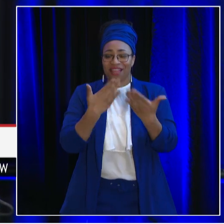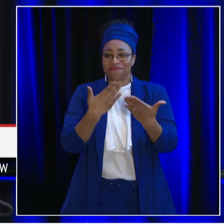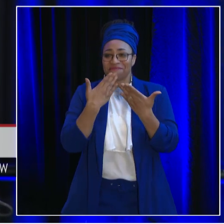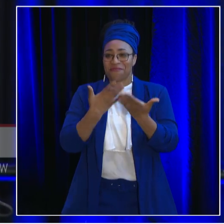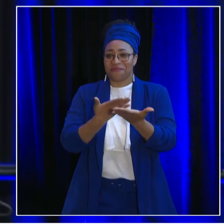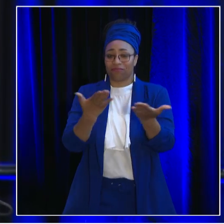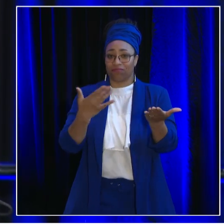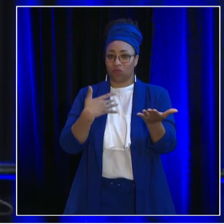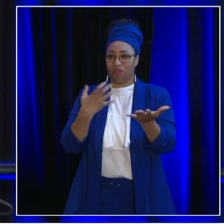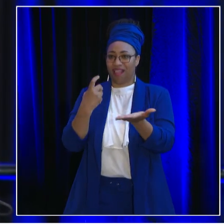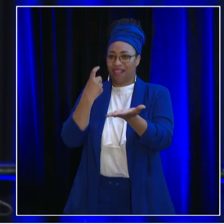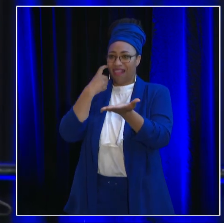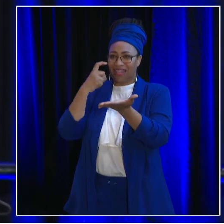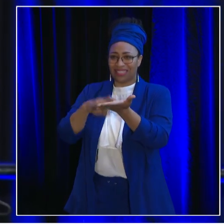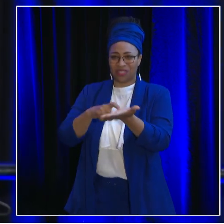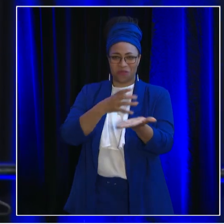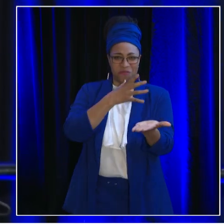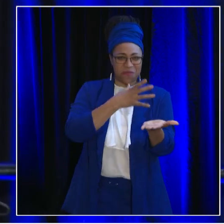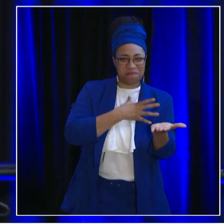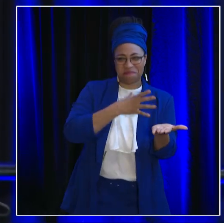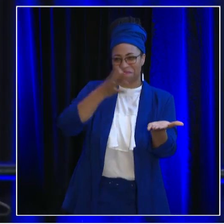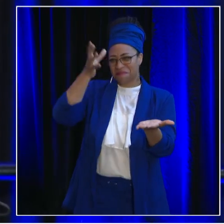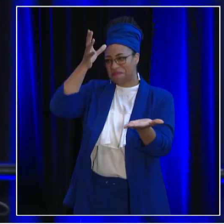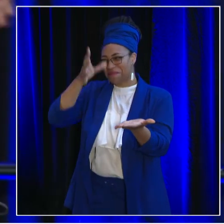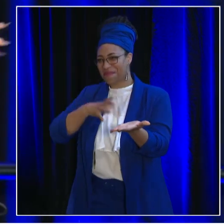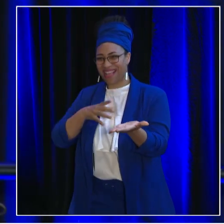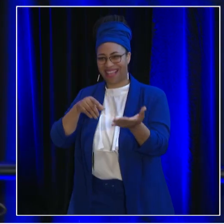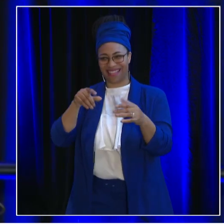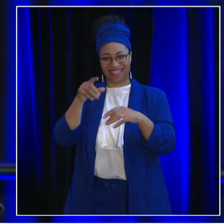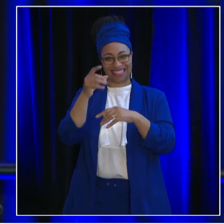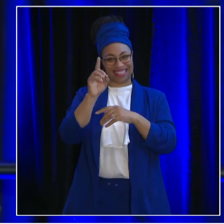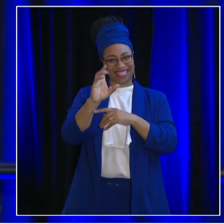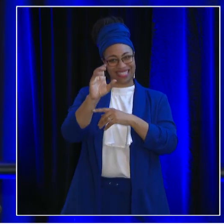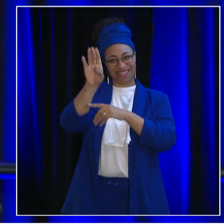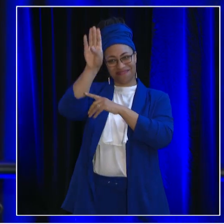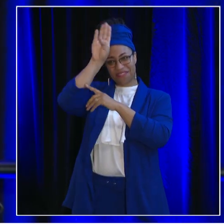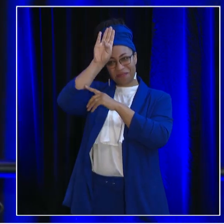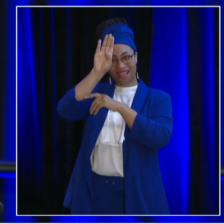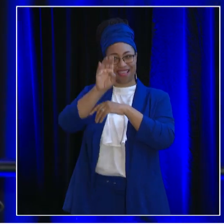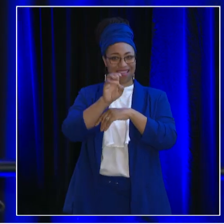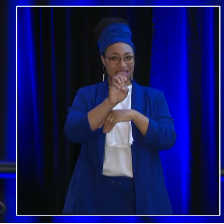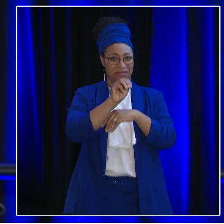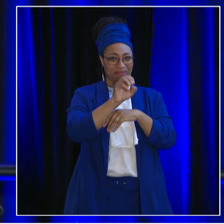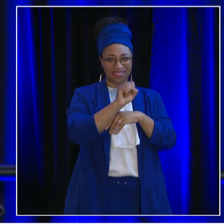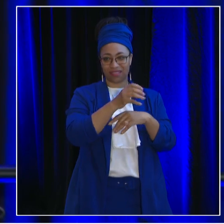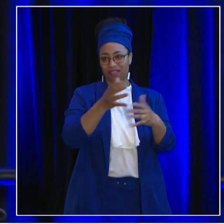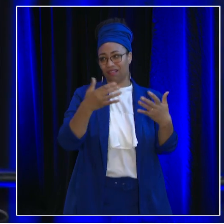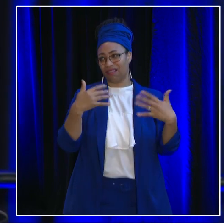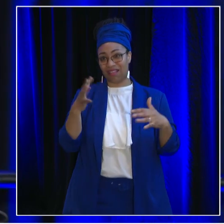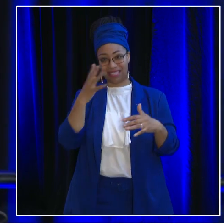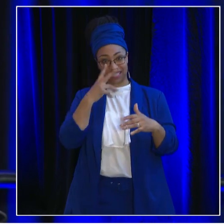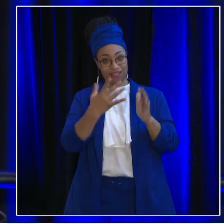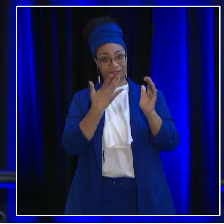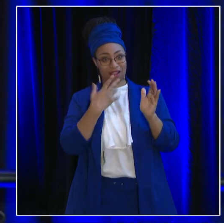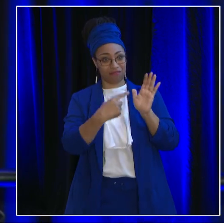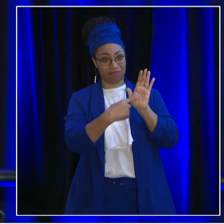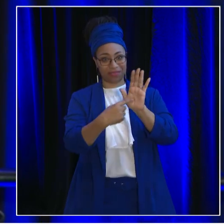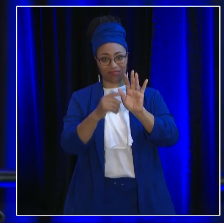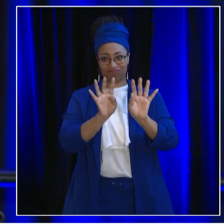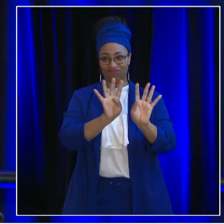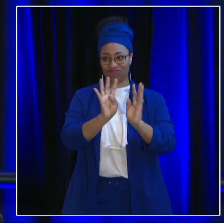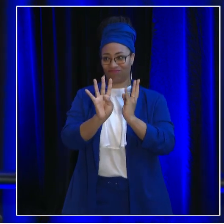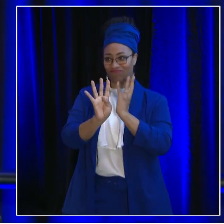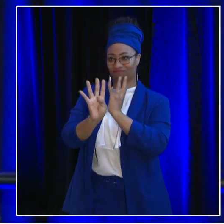and women of DC Fire and EMS? Amazing presentation of the colors. They put their lives on the line for